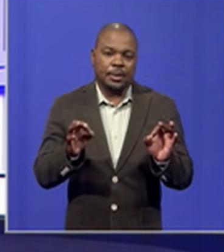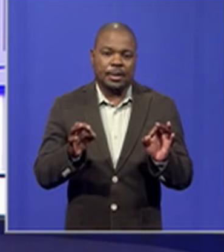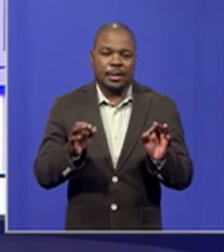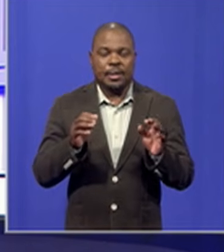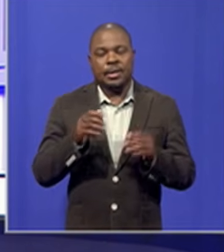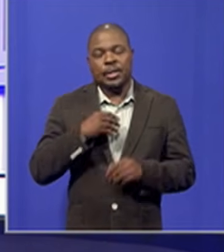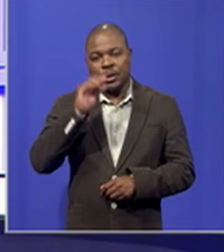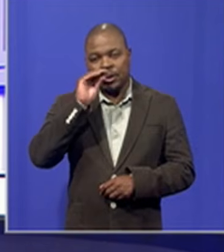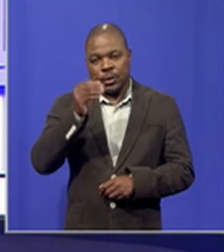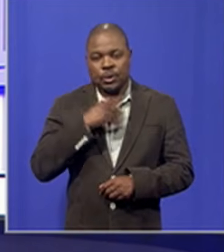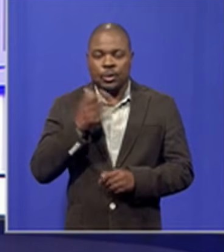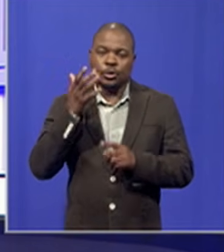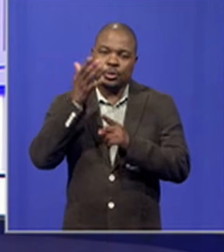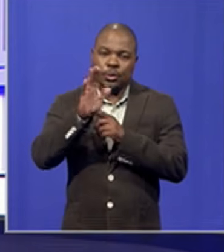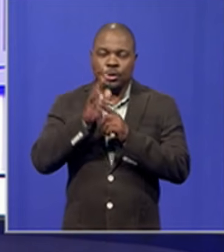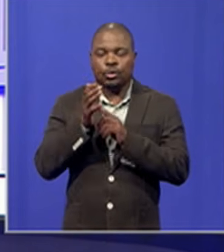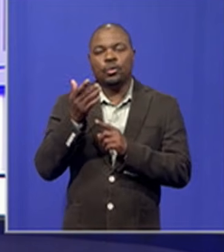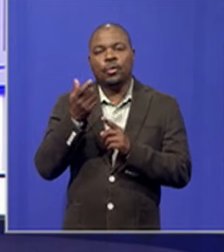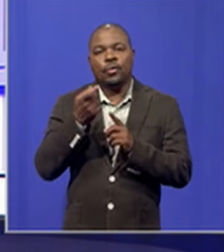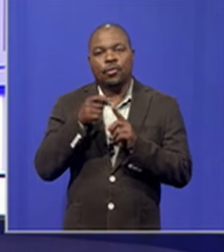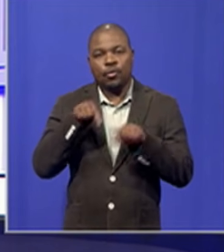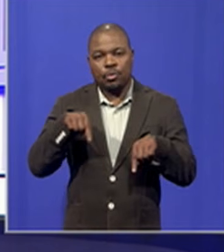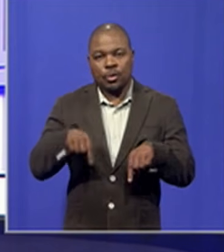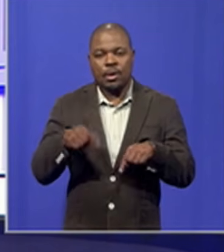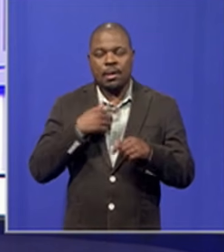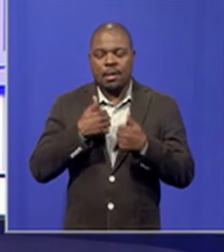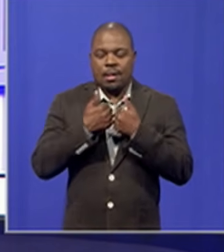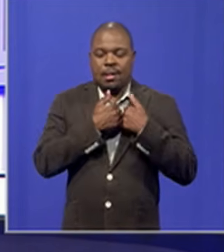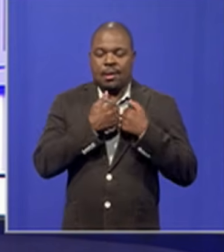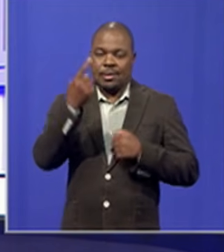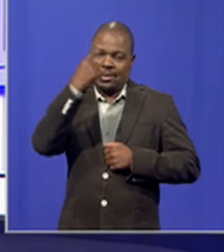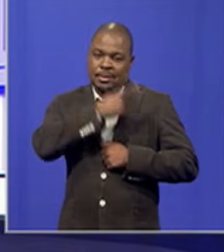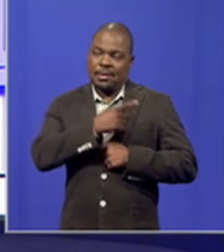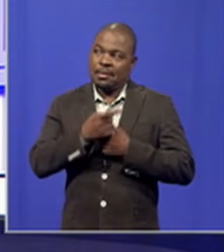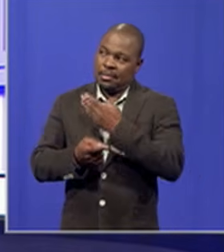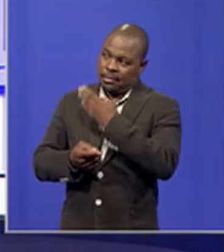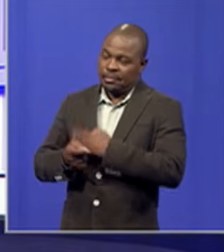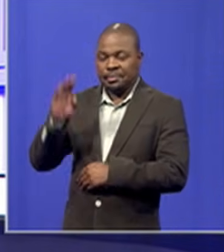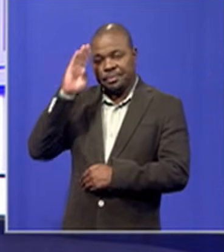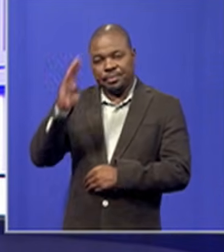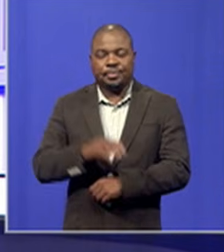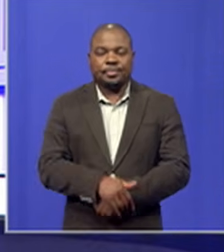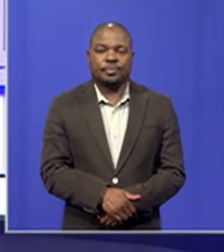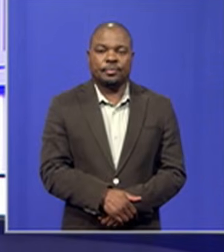ya ditaba ka mekgabišo ya dipontšho tša letšatši la baratani gabotse.